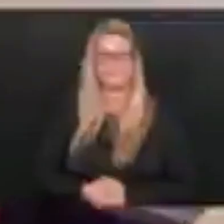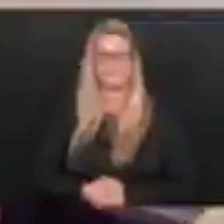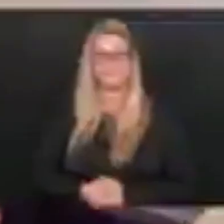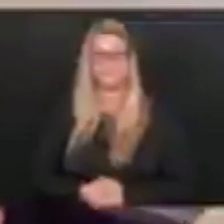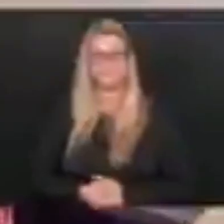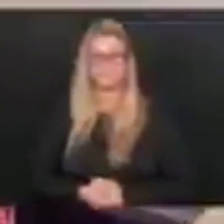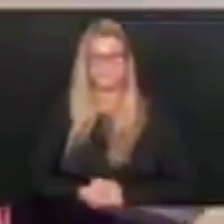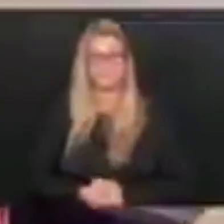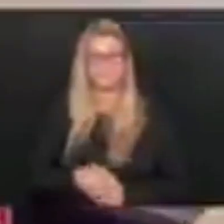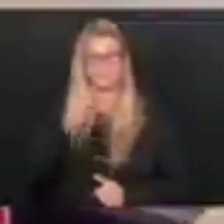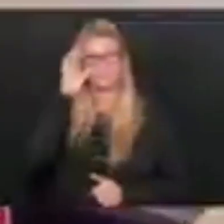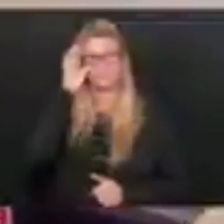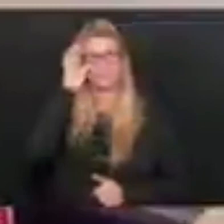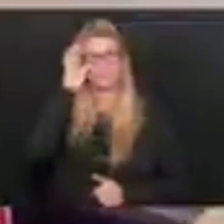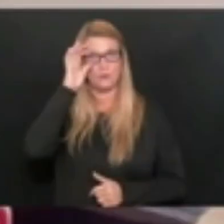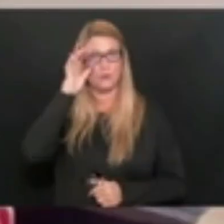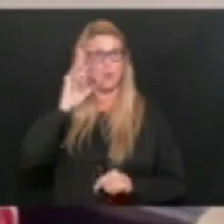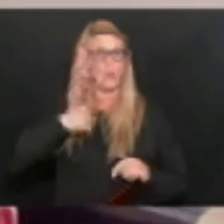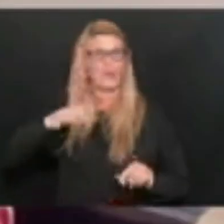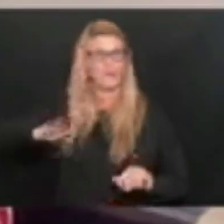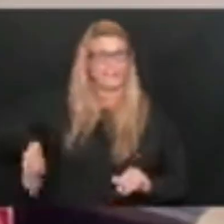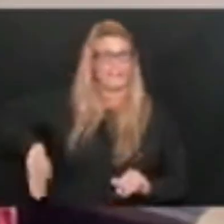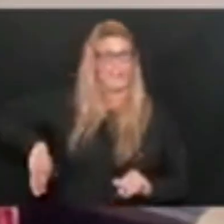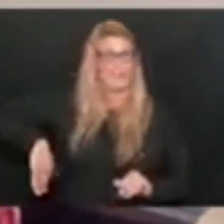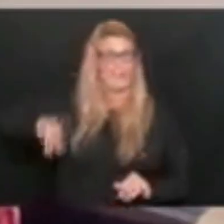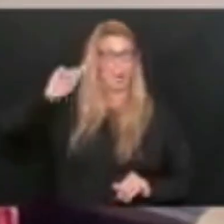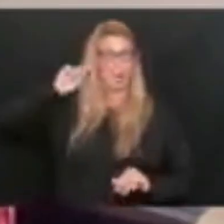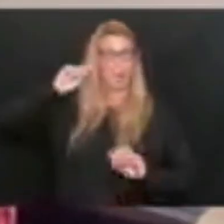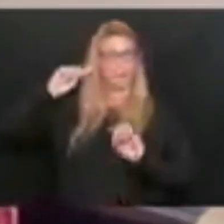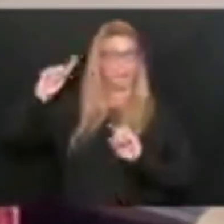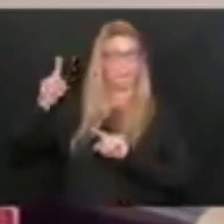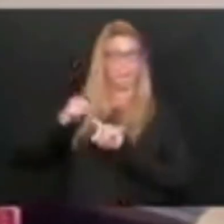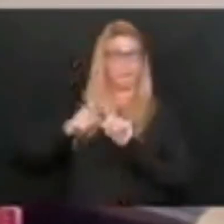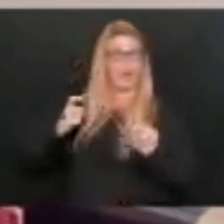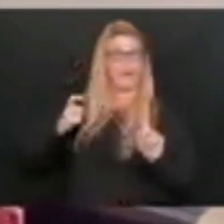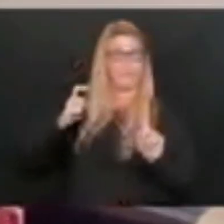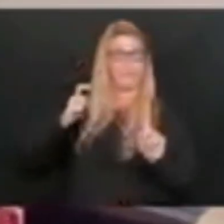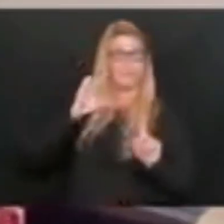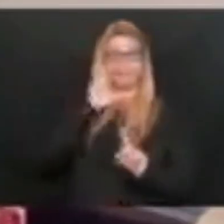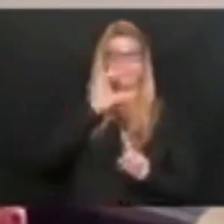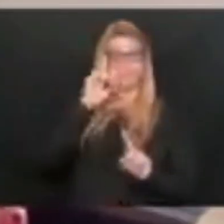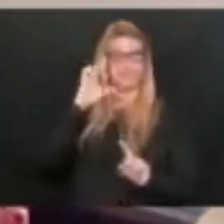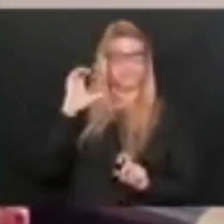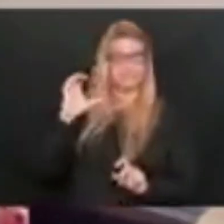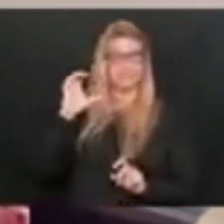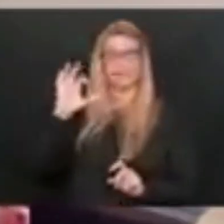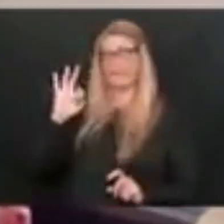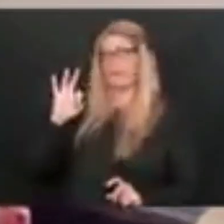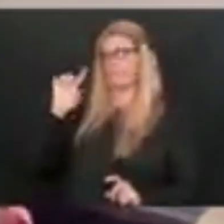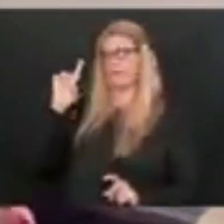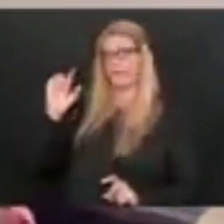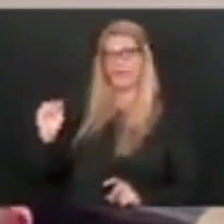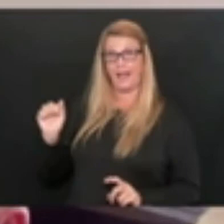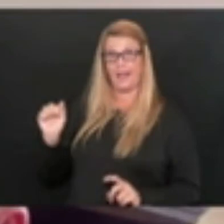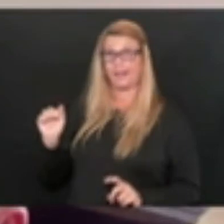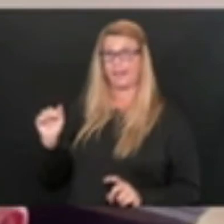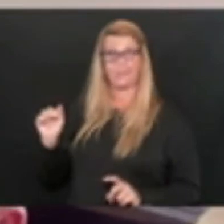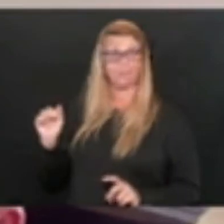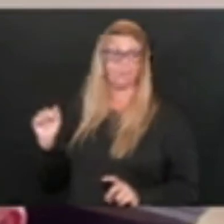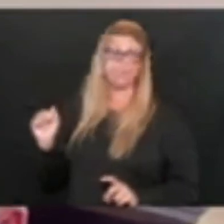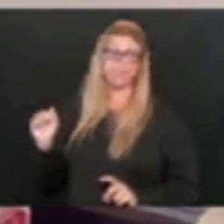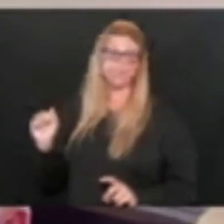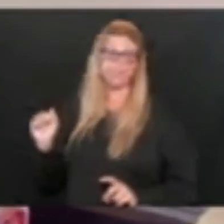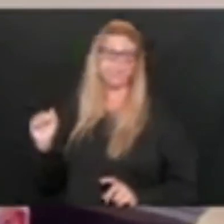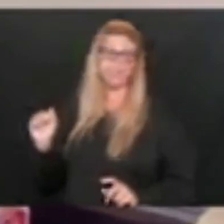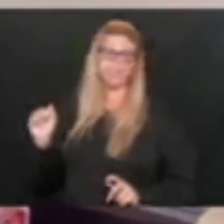Governor, we have not at this point received anything back from CDC or FDA that would